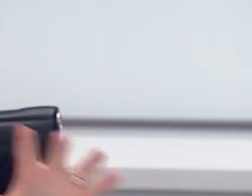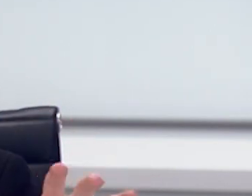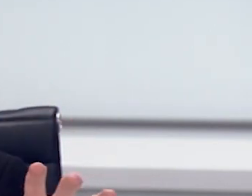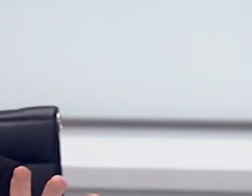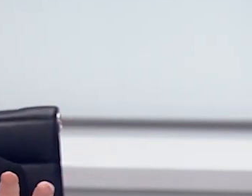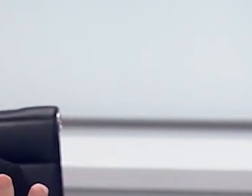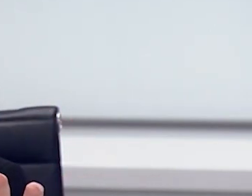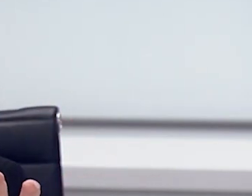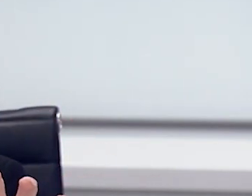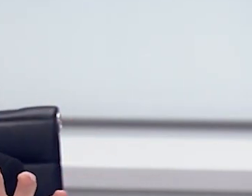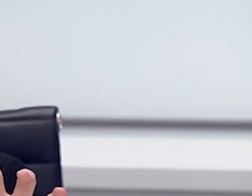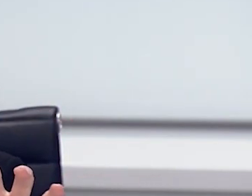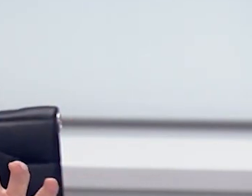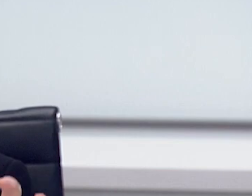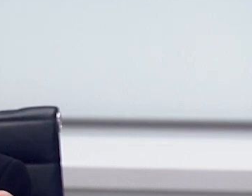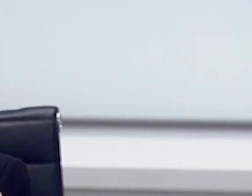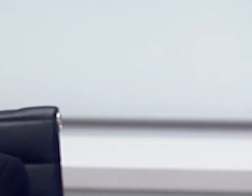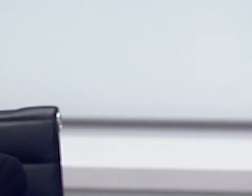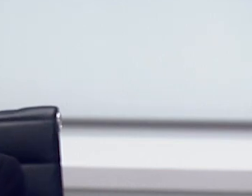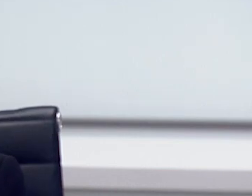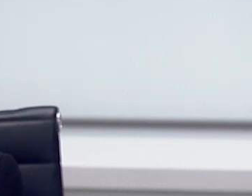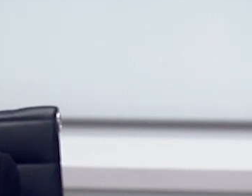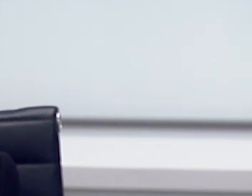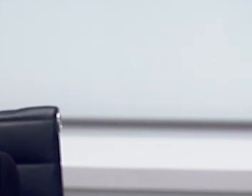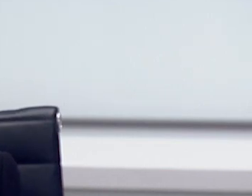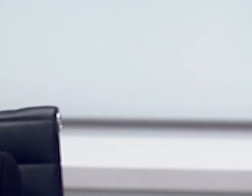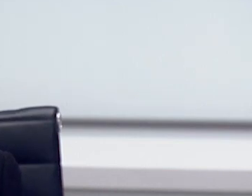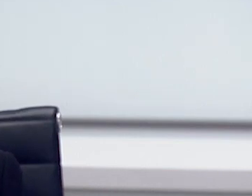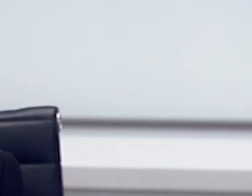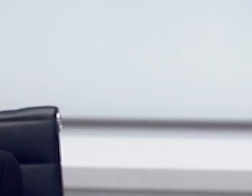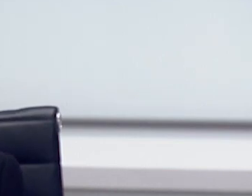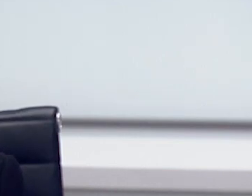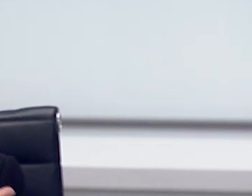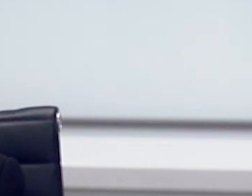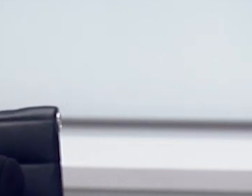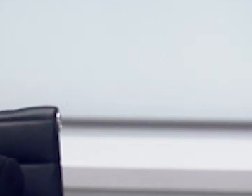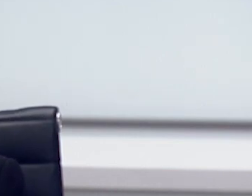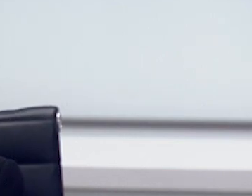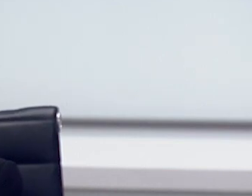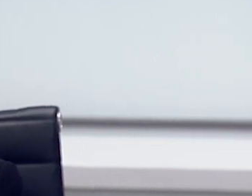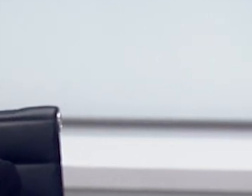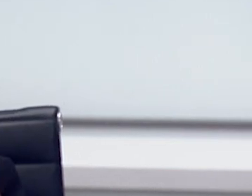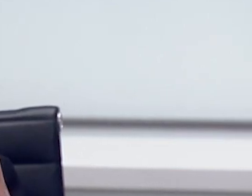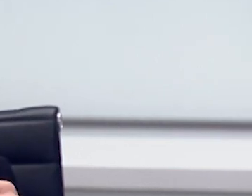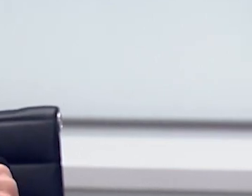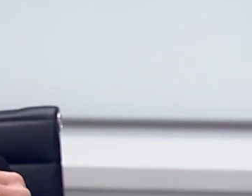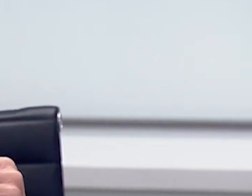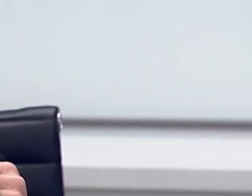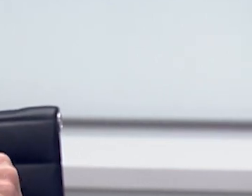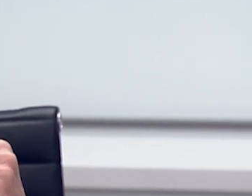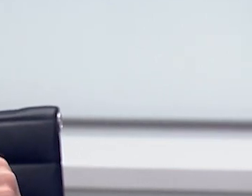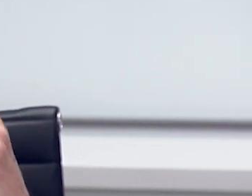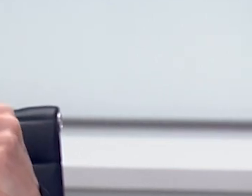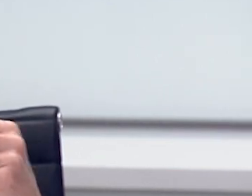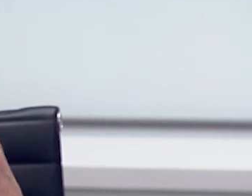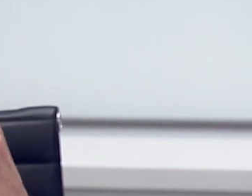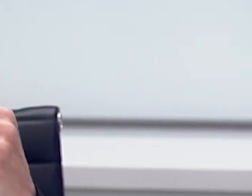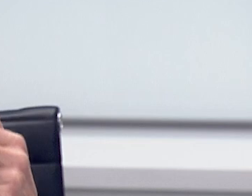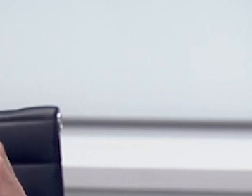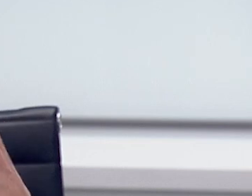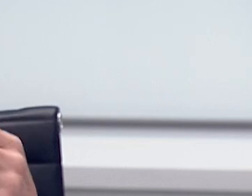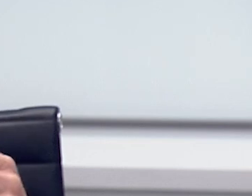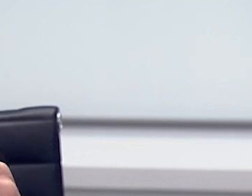same sentence. But look where we are here today, to build on the work of others, but to take us